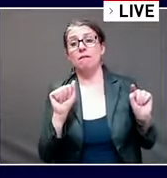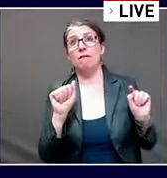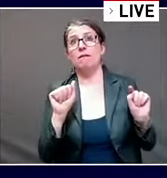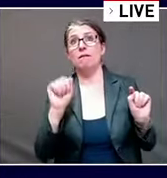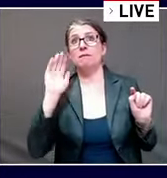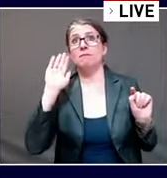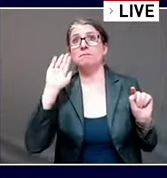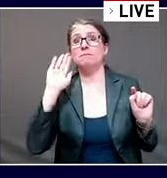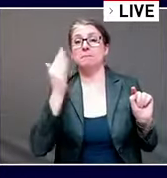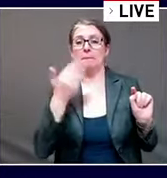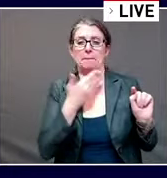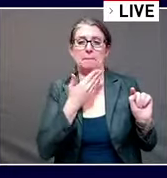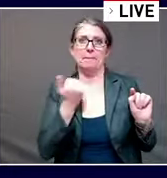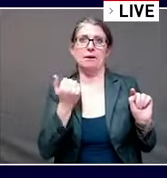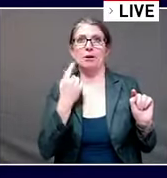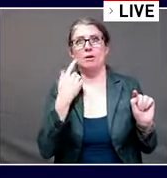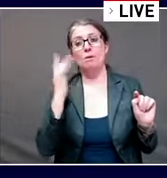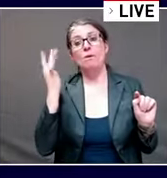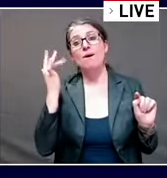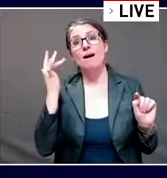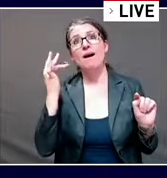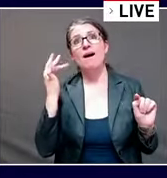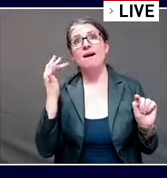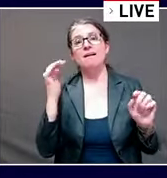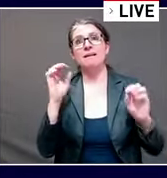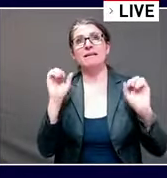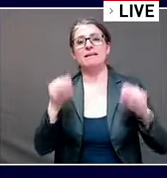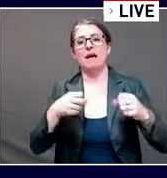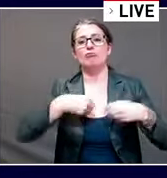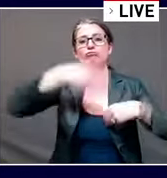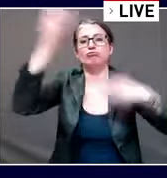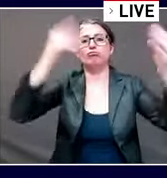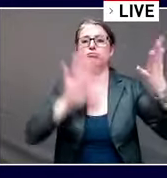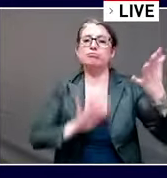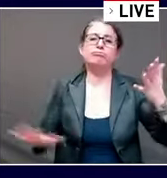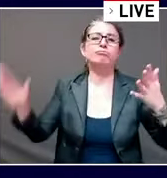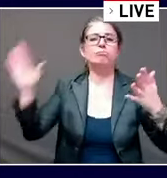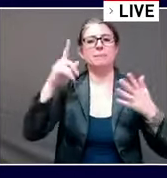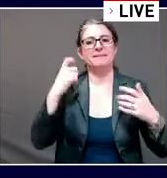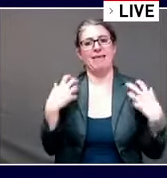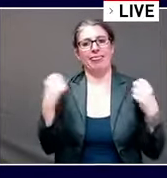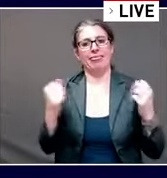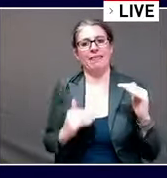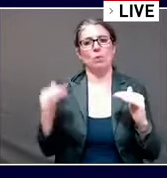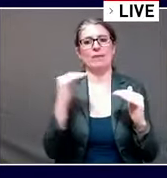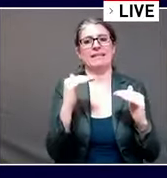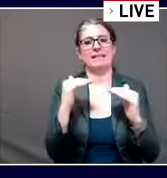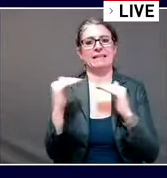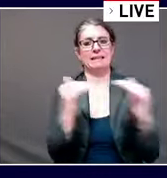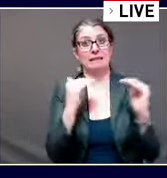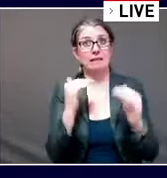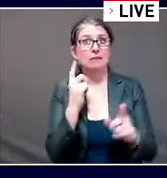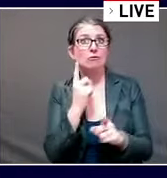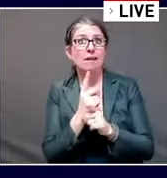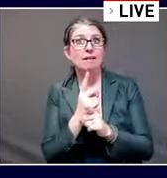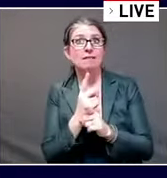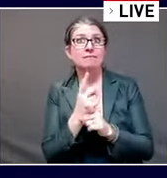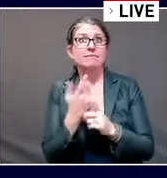storage and where transportation is difficult. You nailed it. That's exactly right. So down east is a concern for obvious reasons.